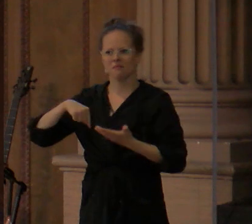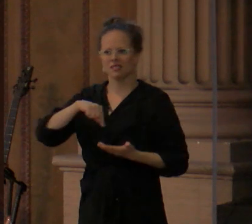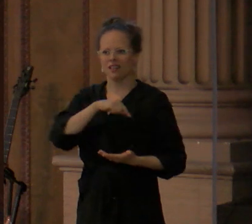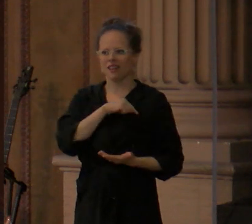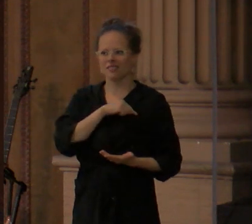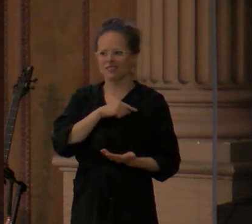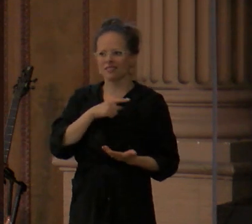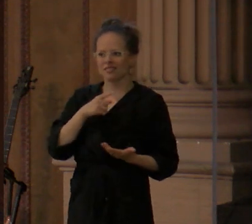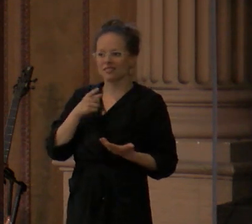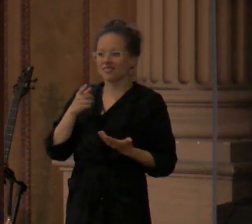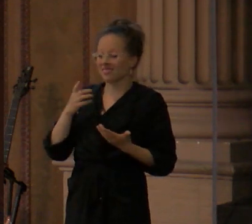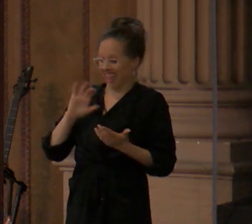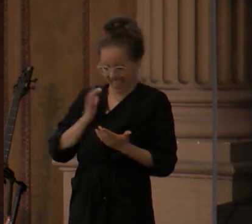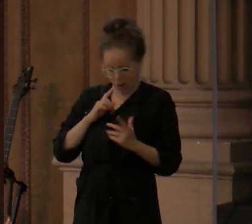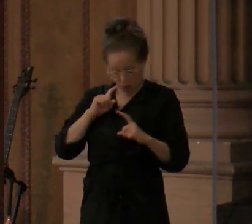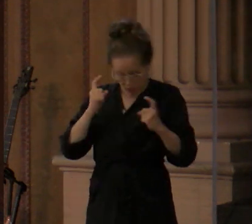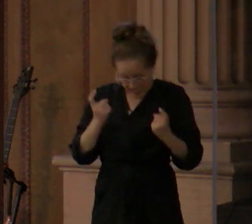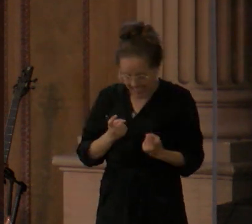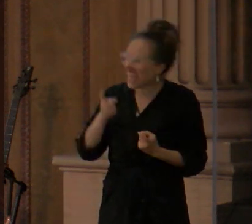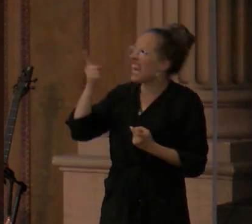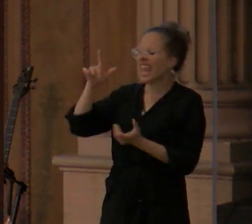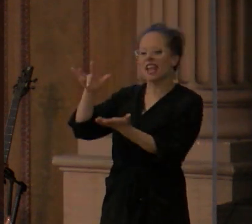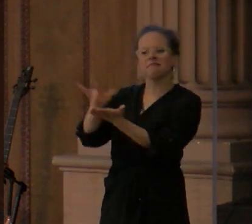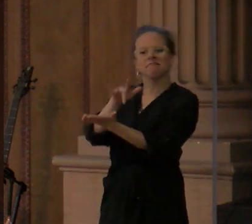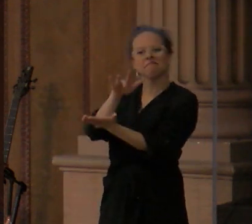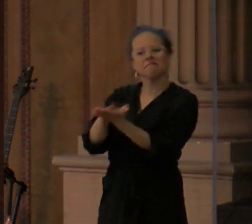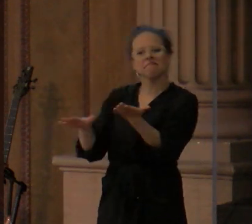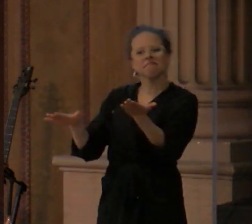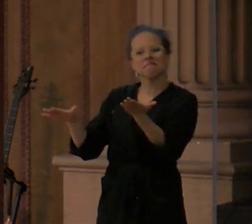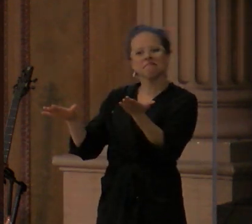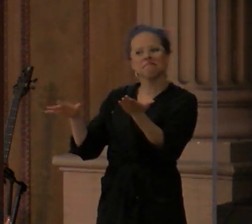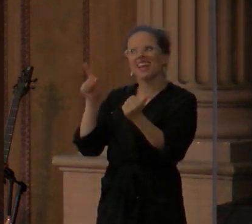He paid for our sin at the cross and he comforts us.